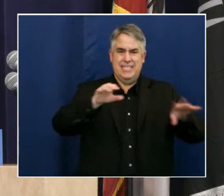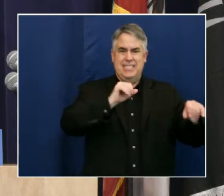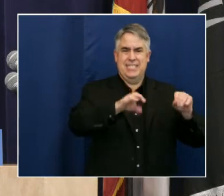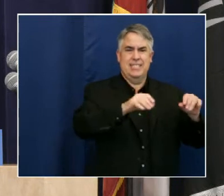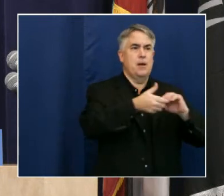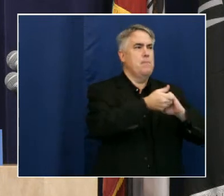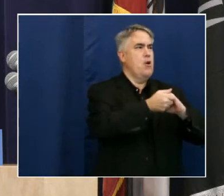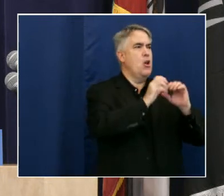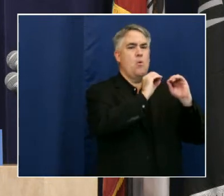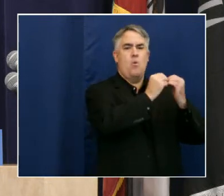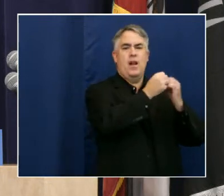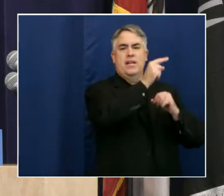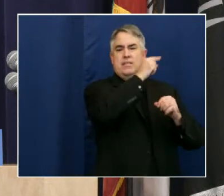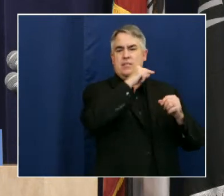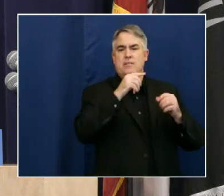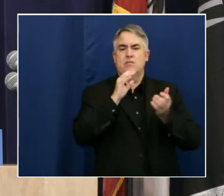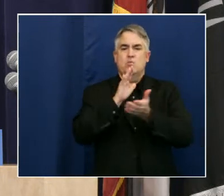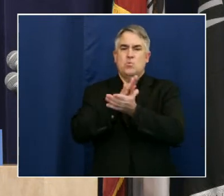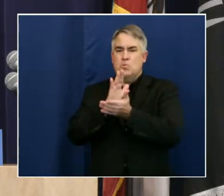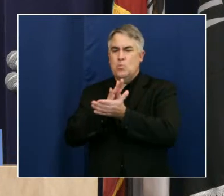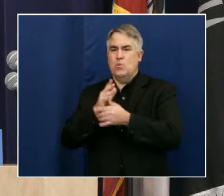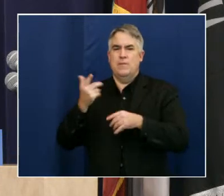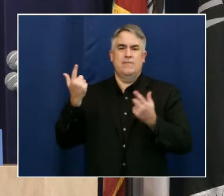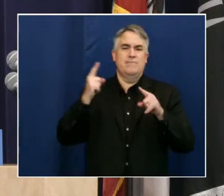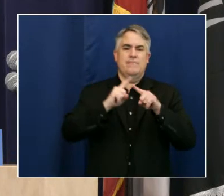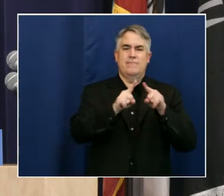and our CBOs.